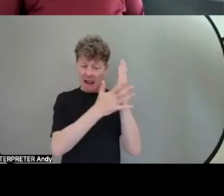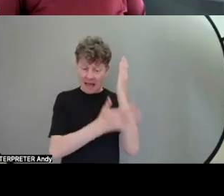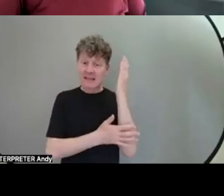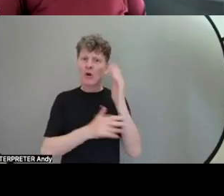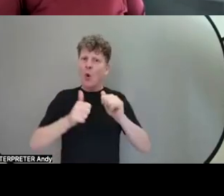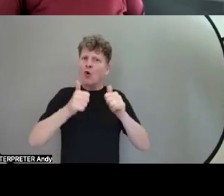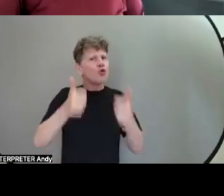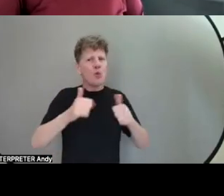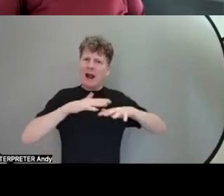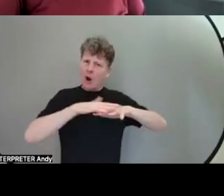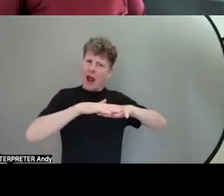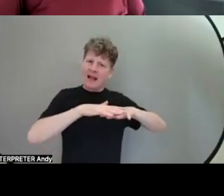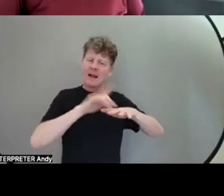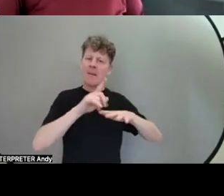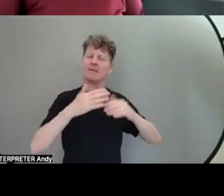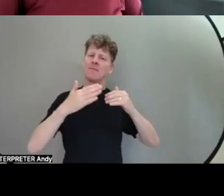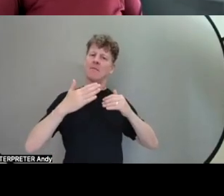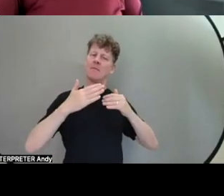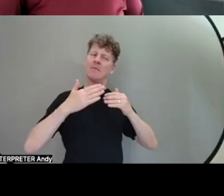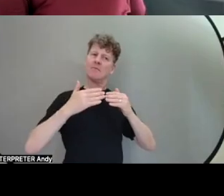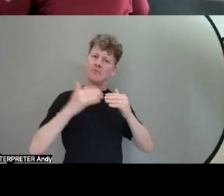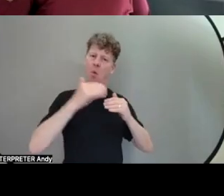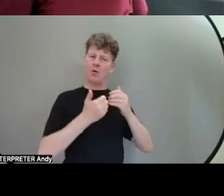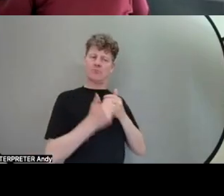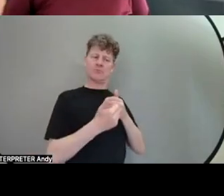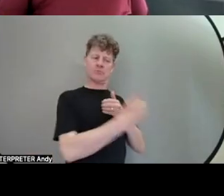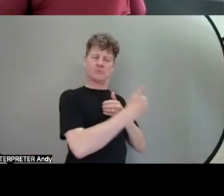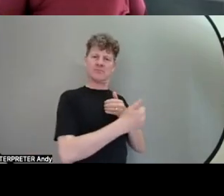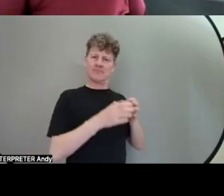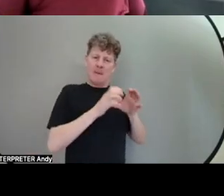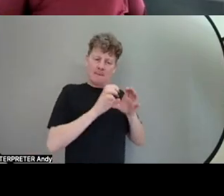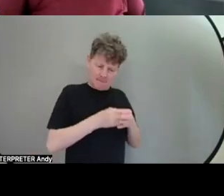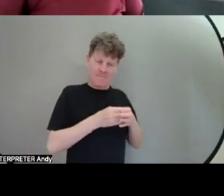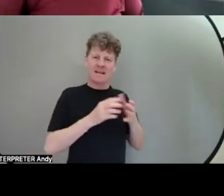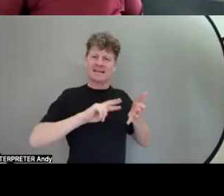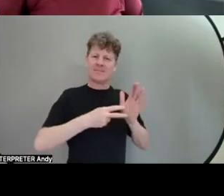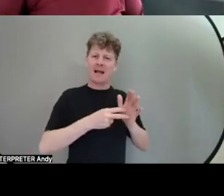interconnected, but more compartmentalized with more distinct semantic neighborhoods.